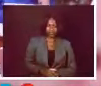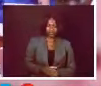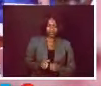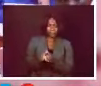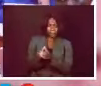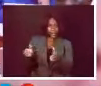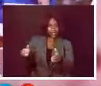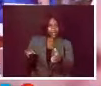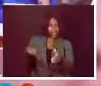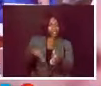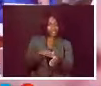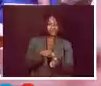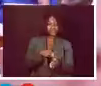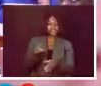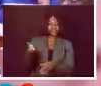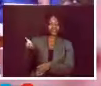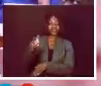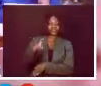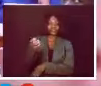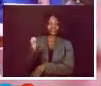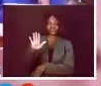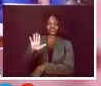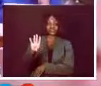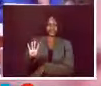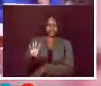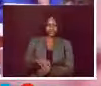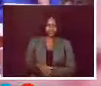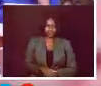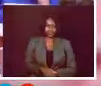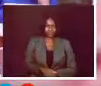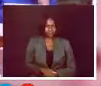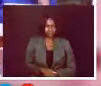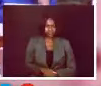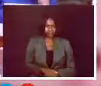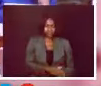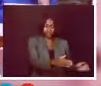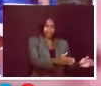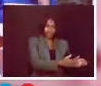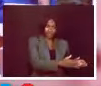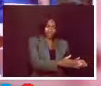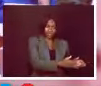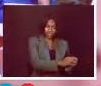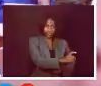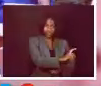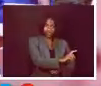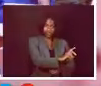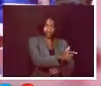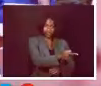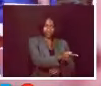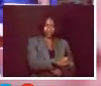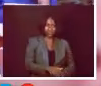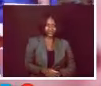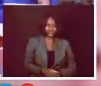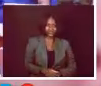Majority members, we were 154. And the minority were 121. And